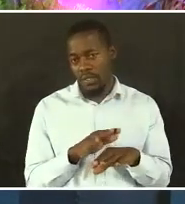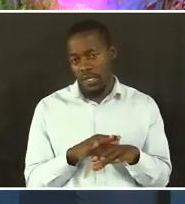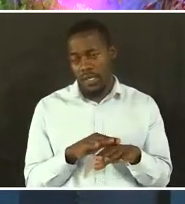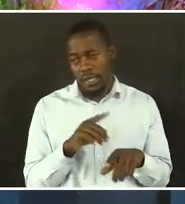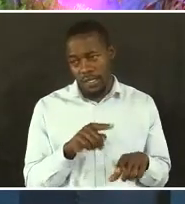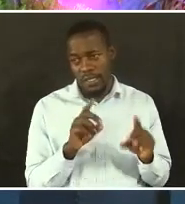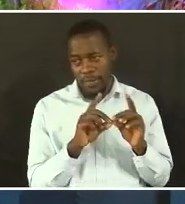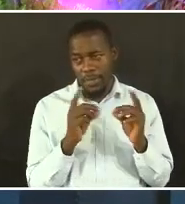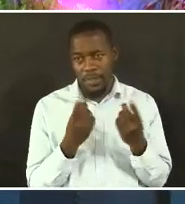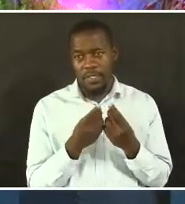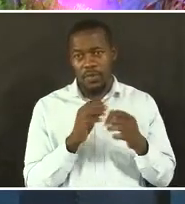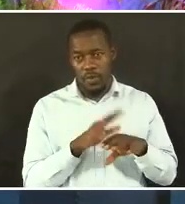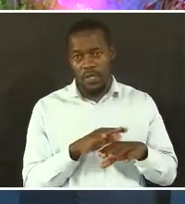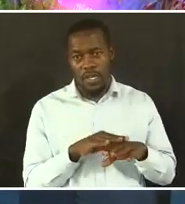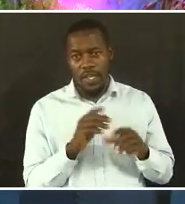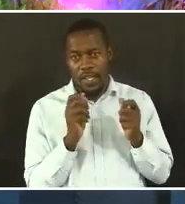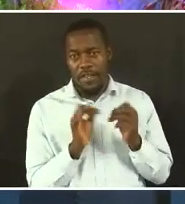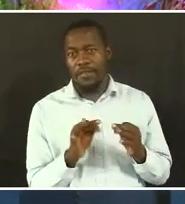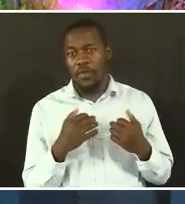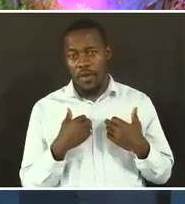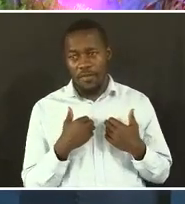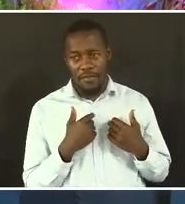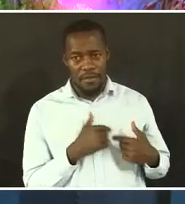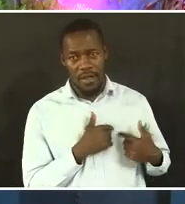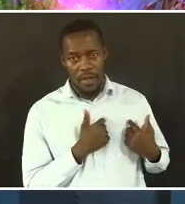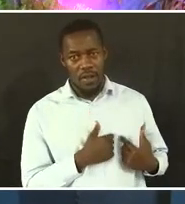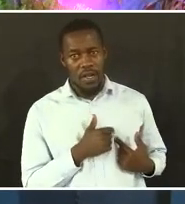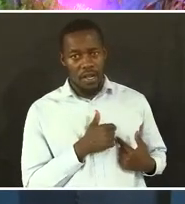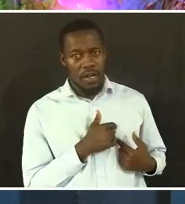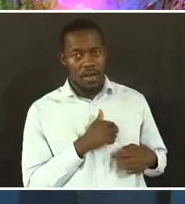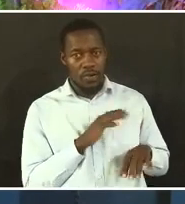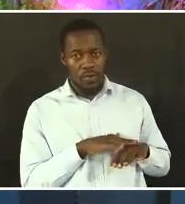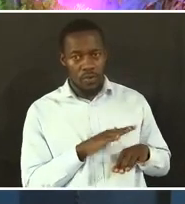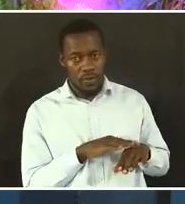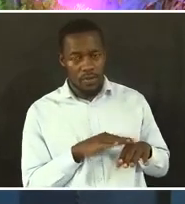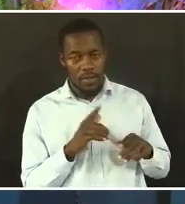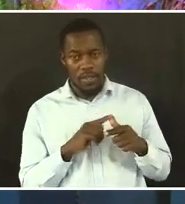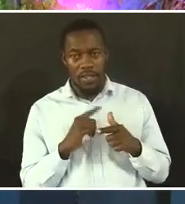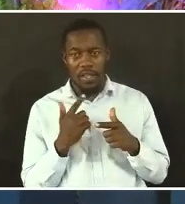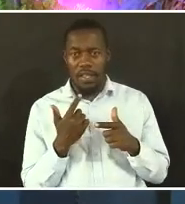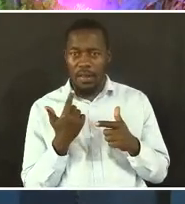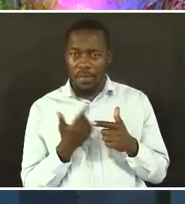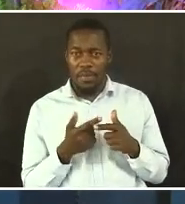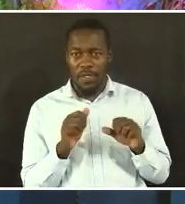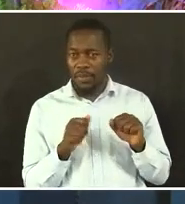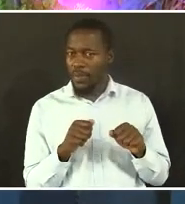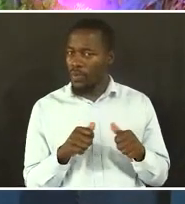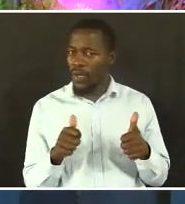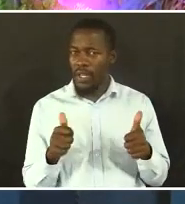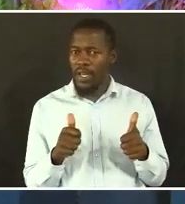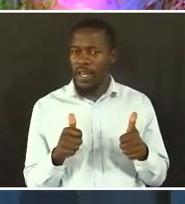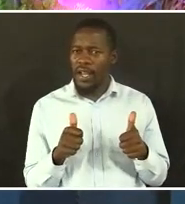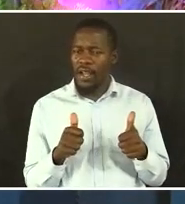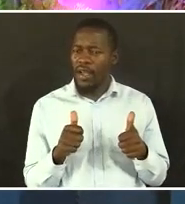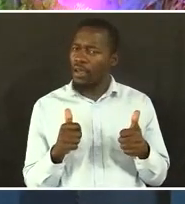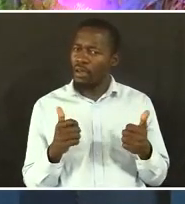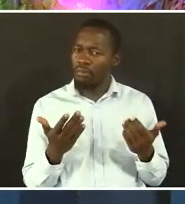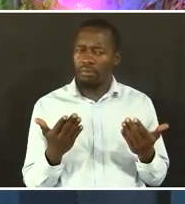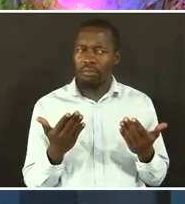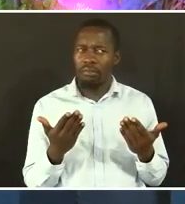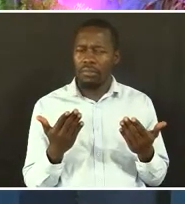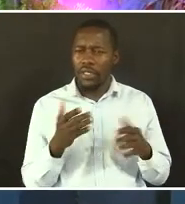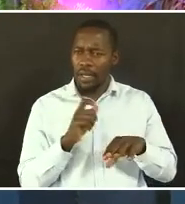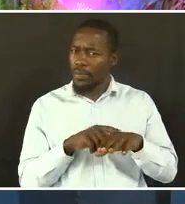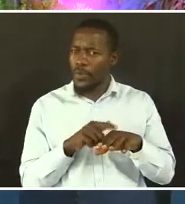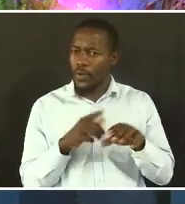chaplain, but in your heart, you can be a full chaplain. At least spare one day in a quarter when you are